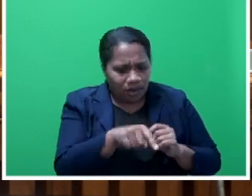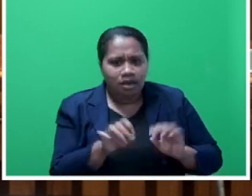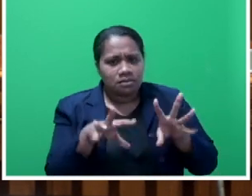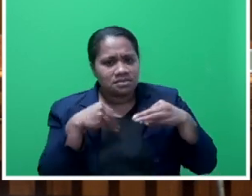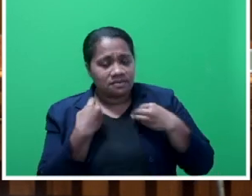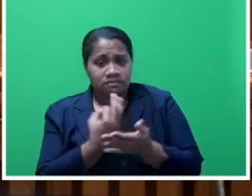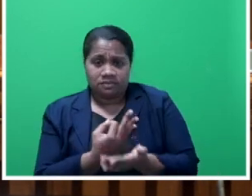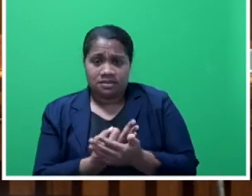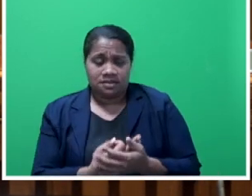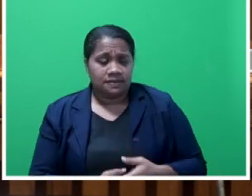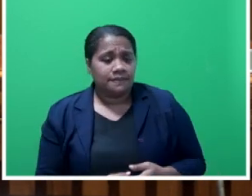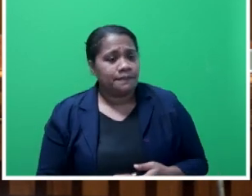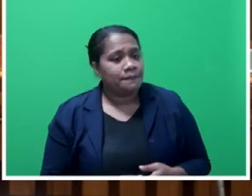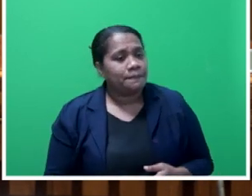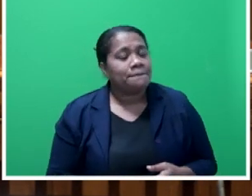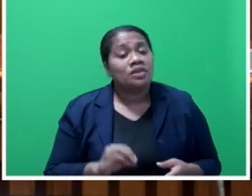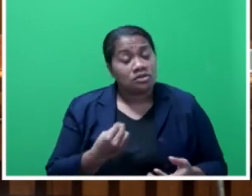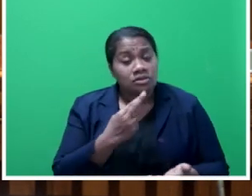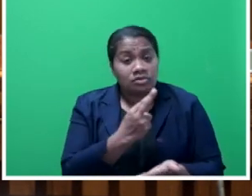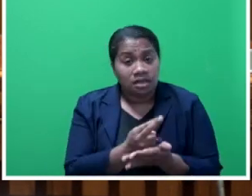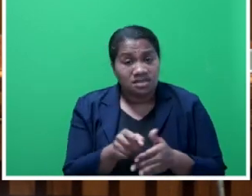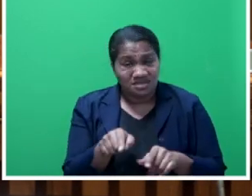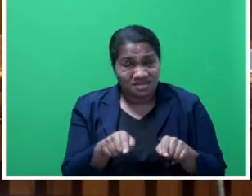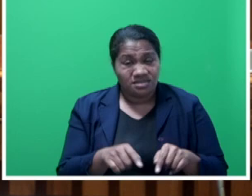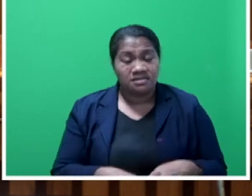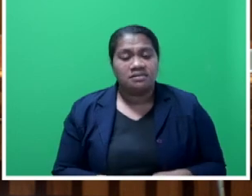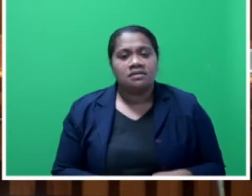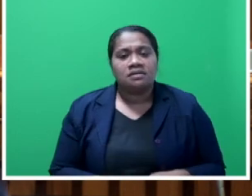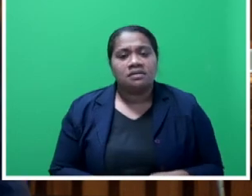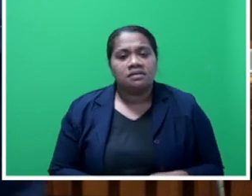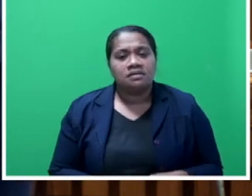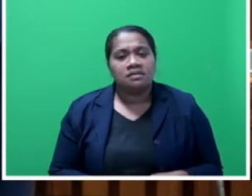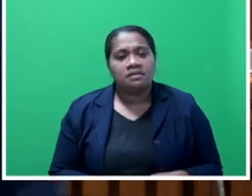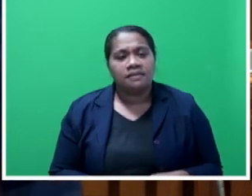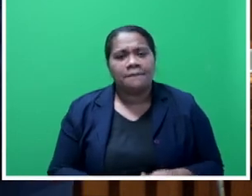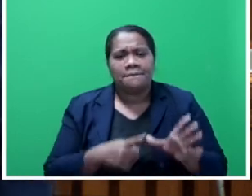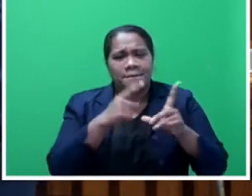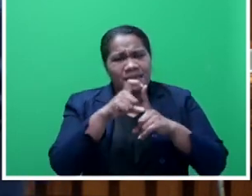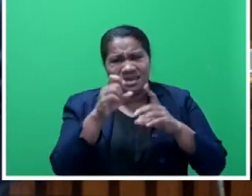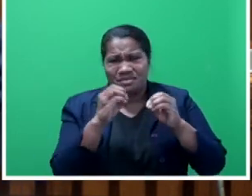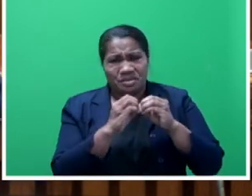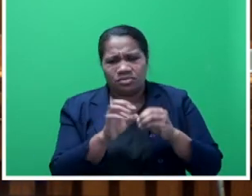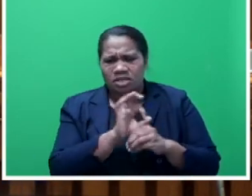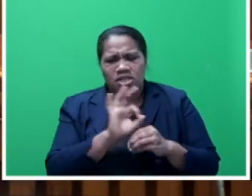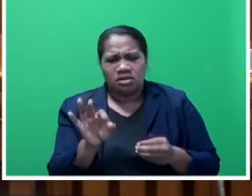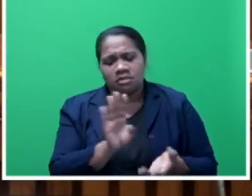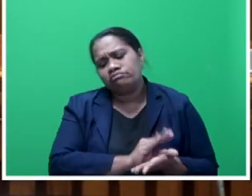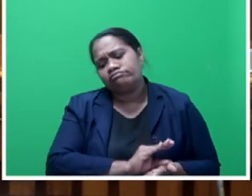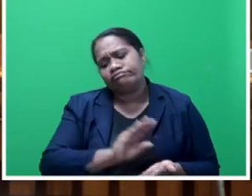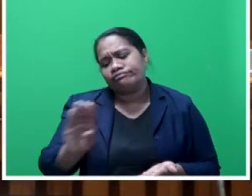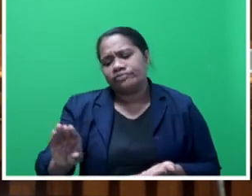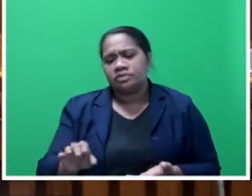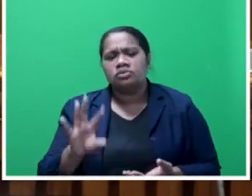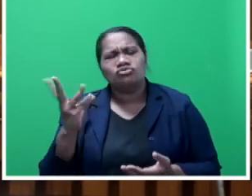Speaker, sir, the reality of the matter is that ADB is not going to lend money willy-nilly to some dodgy